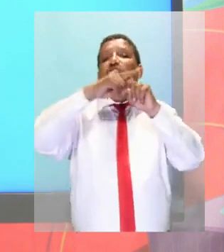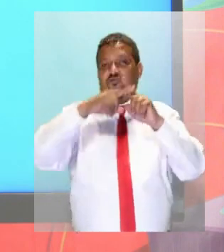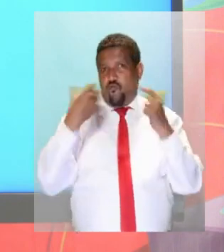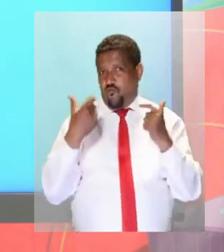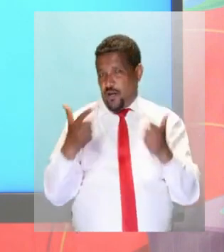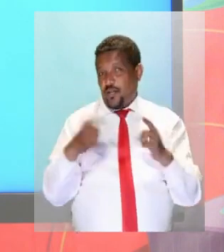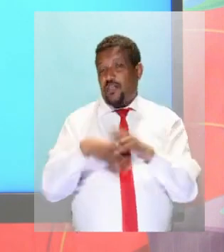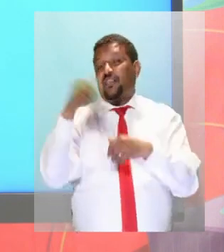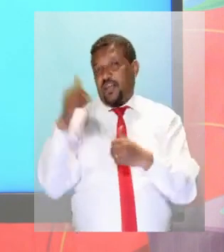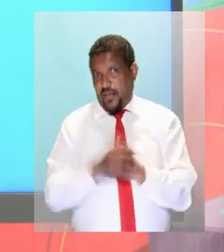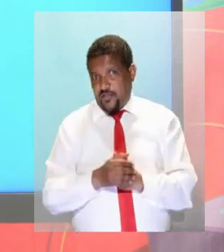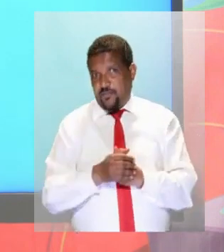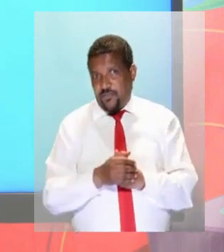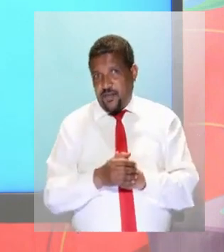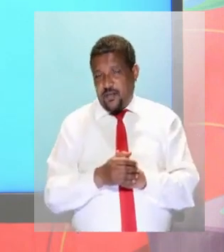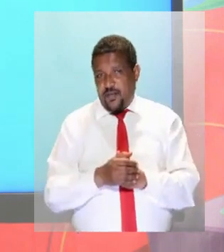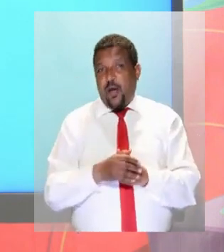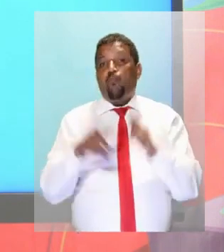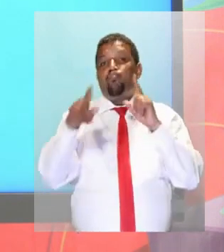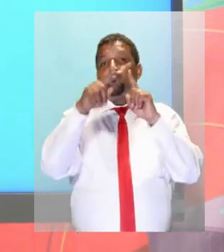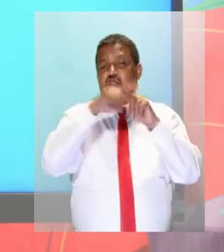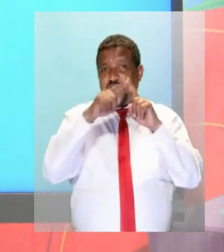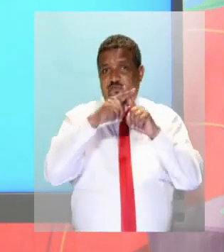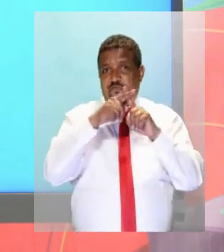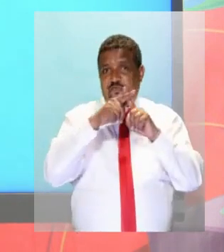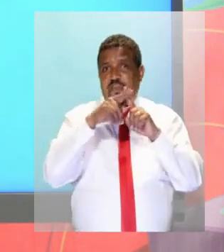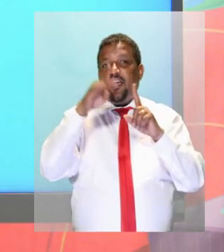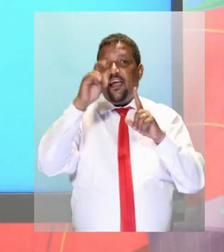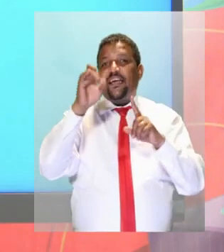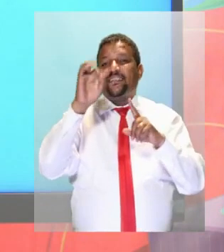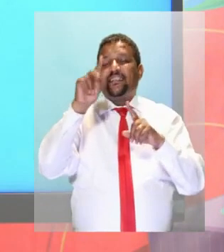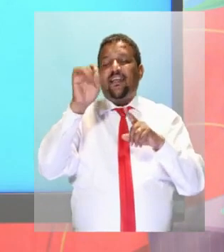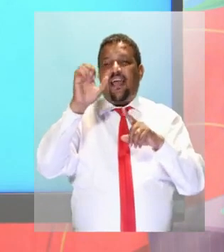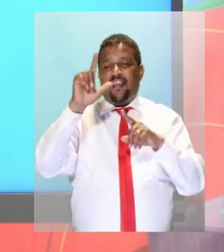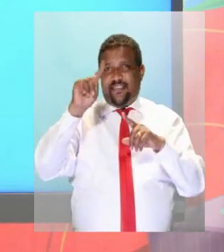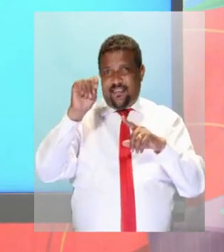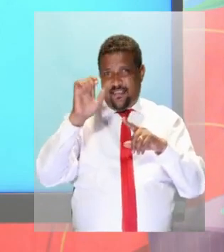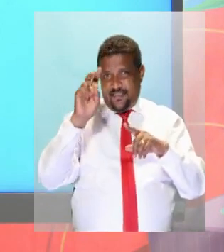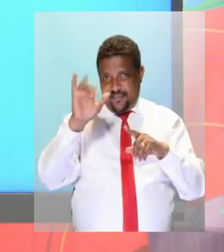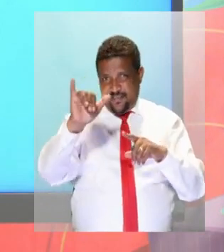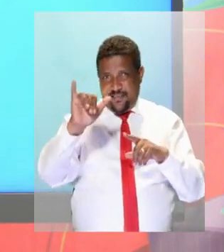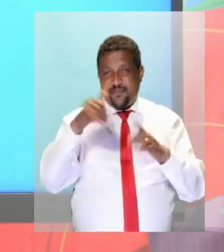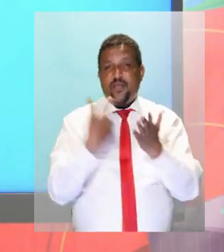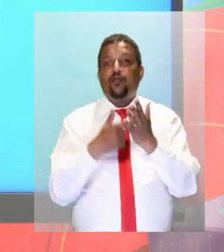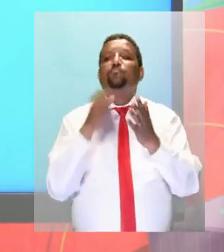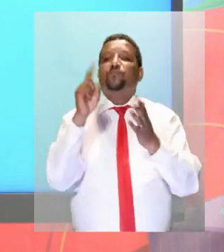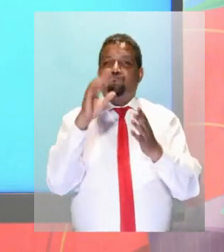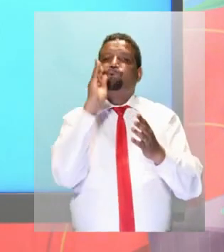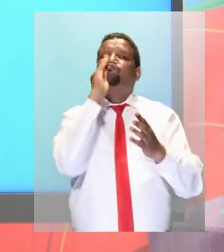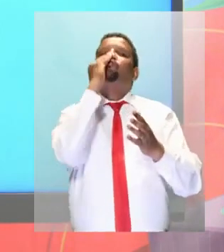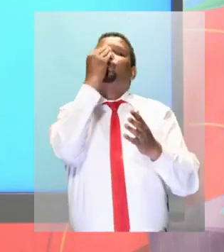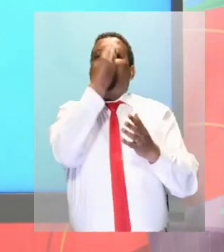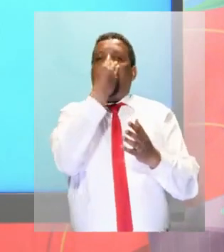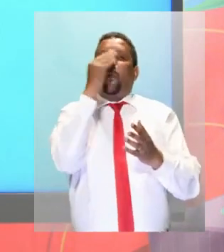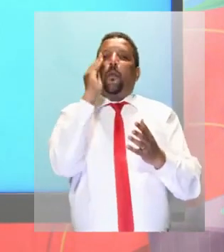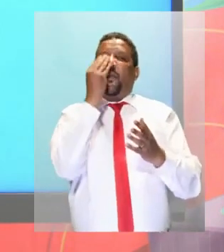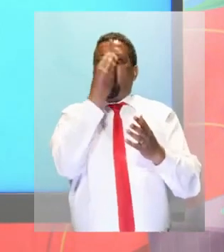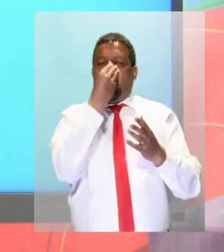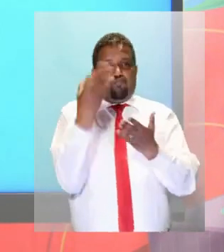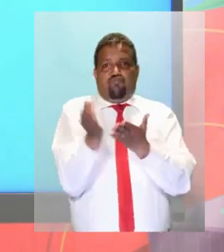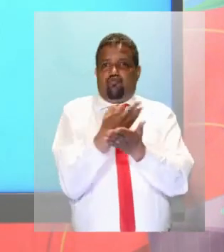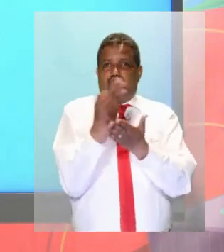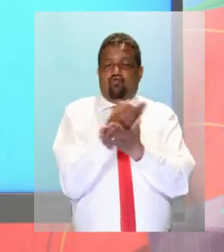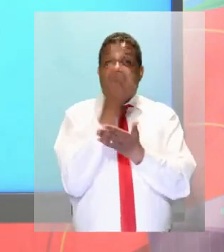for positive externality. There is a rose grill engaged in production